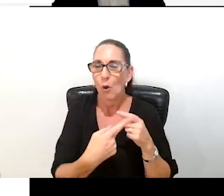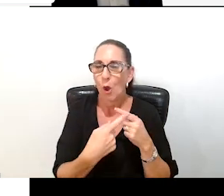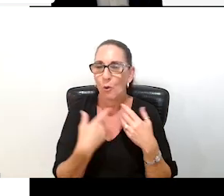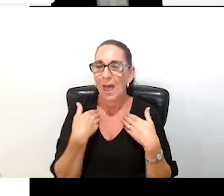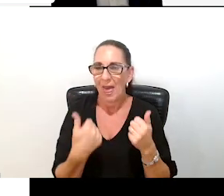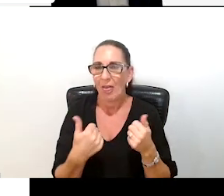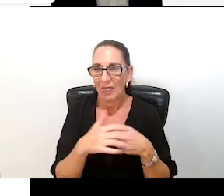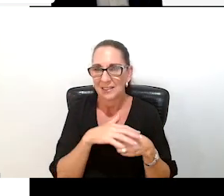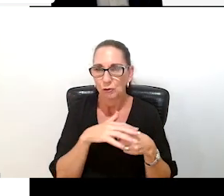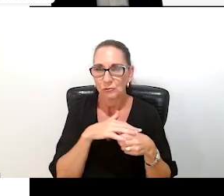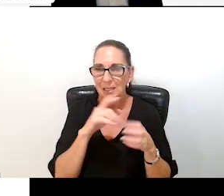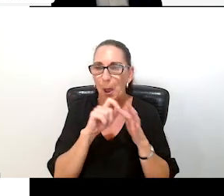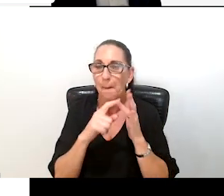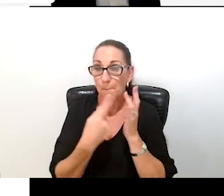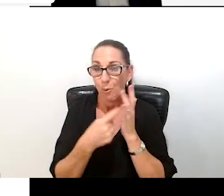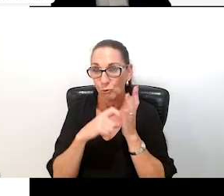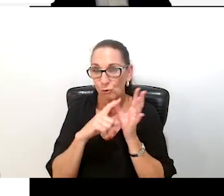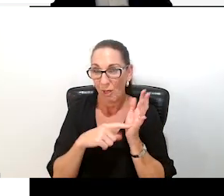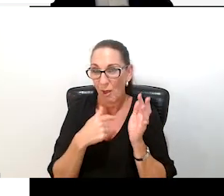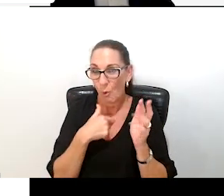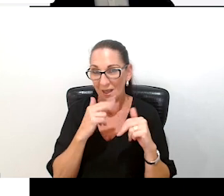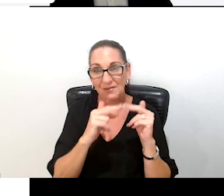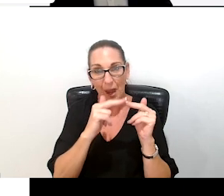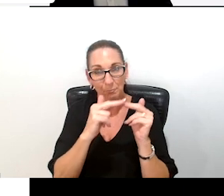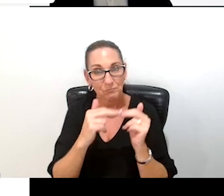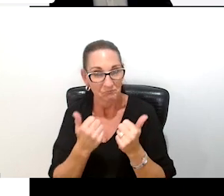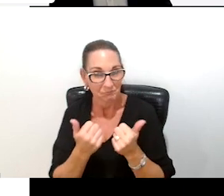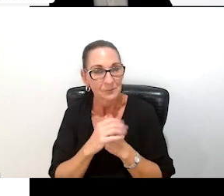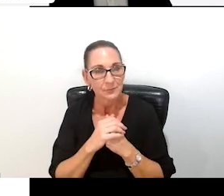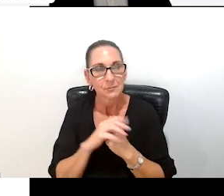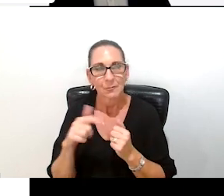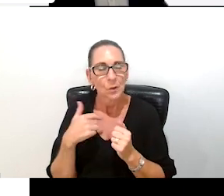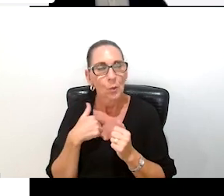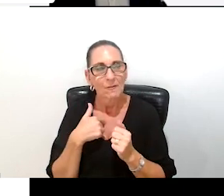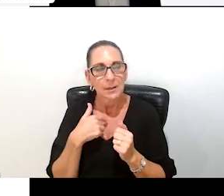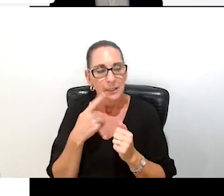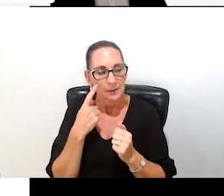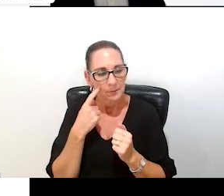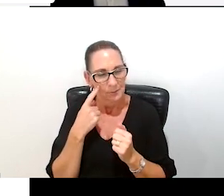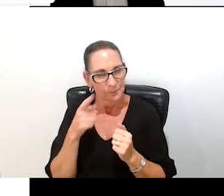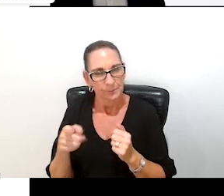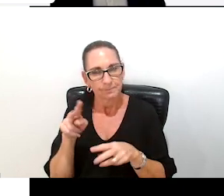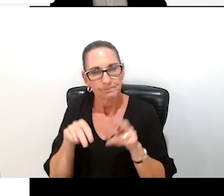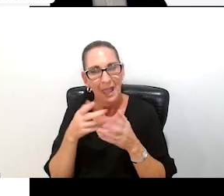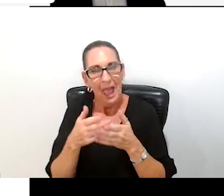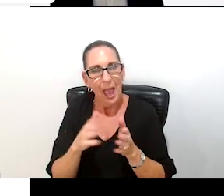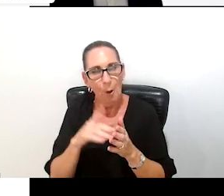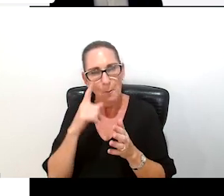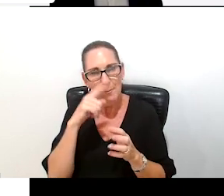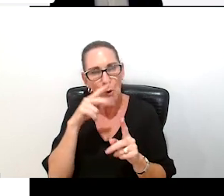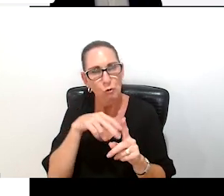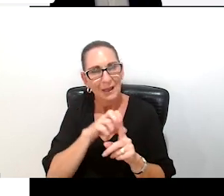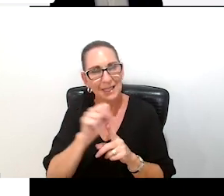districts in a portal that we developed for local health districts. We've done work looking at how people are recognised